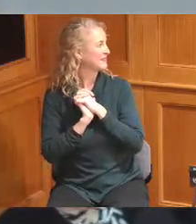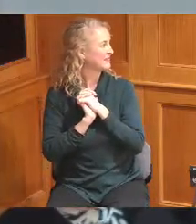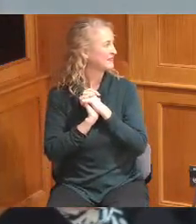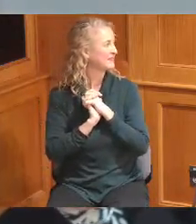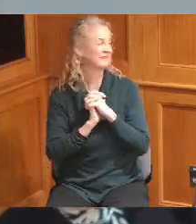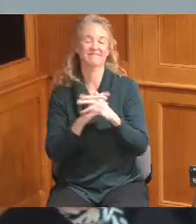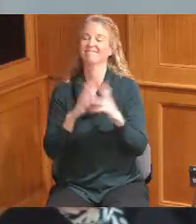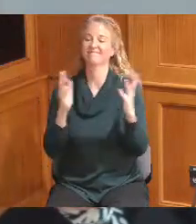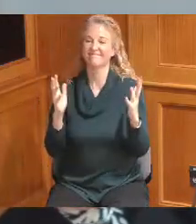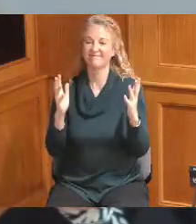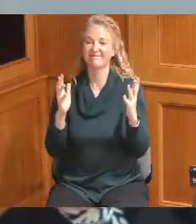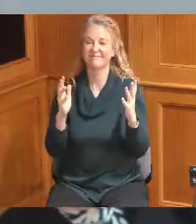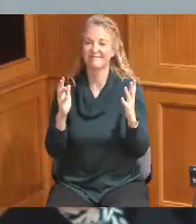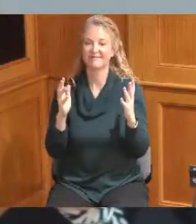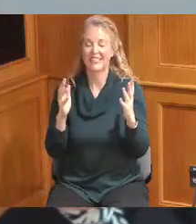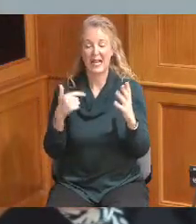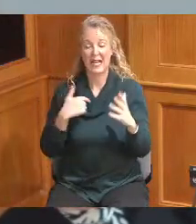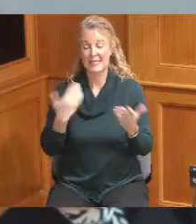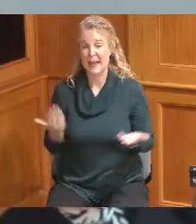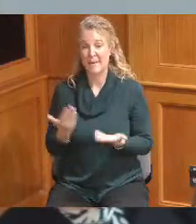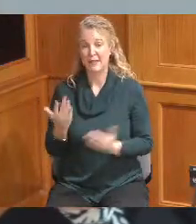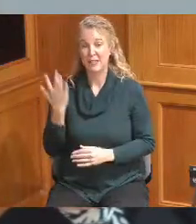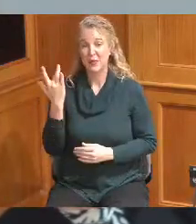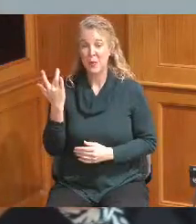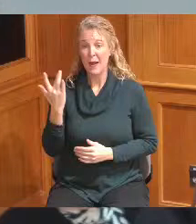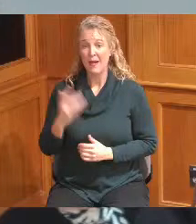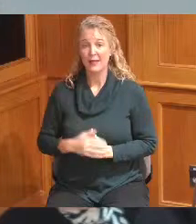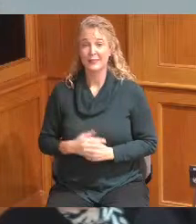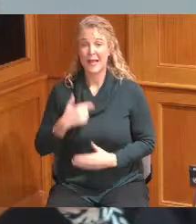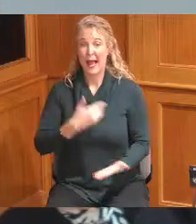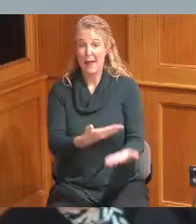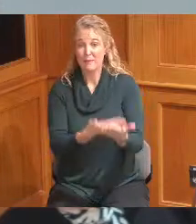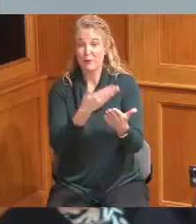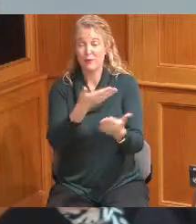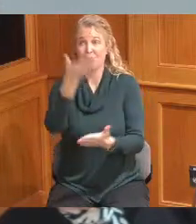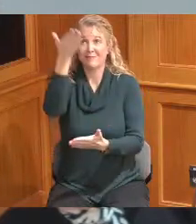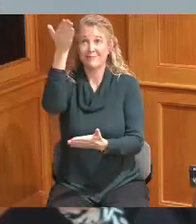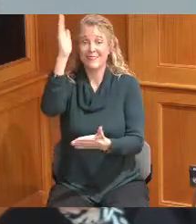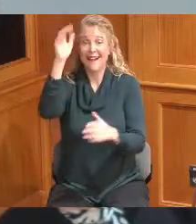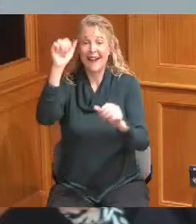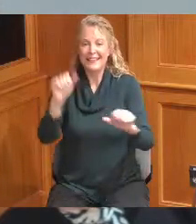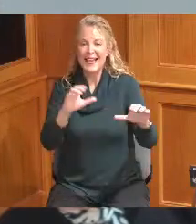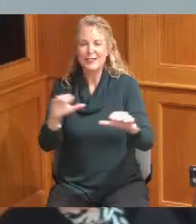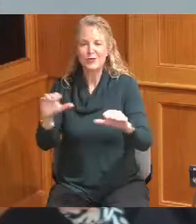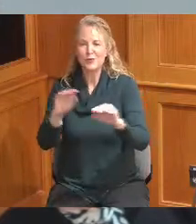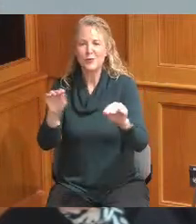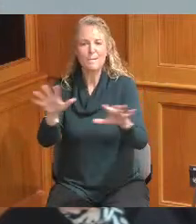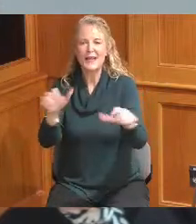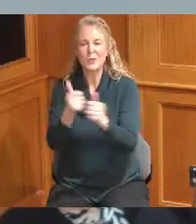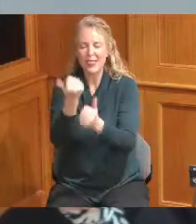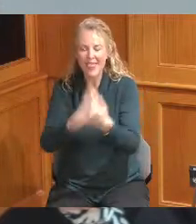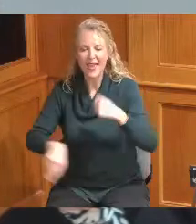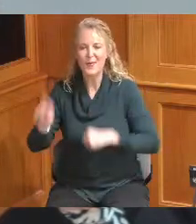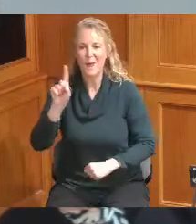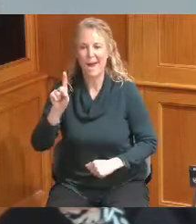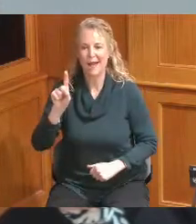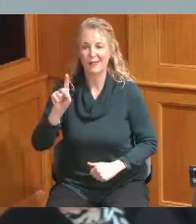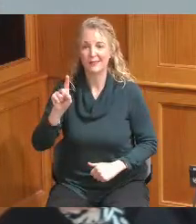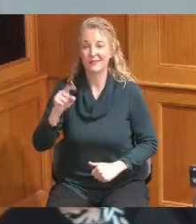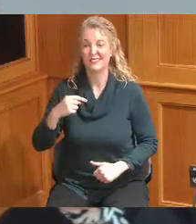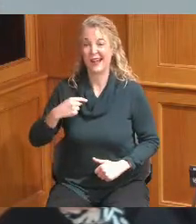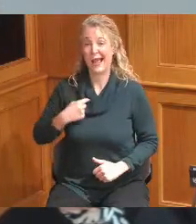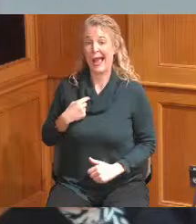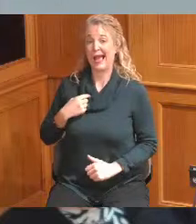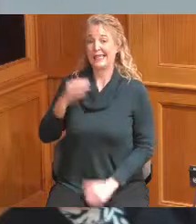I stand as a testament that God can do wonders with anybody. As somebody who